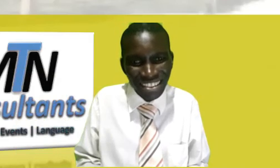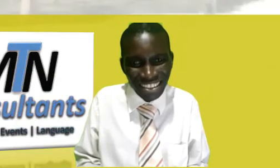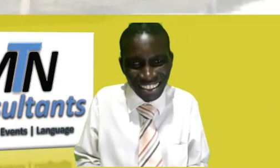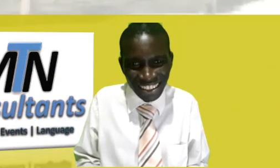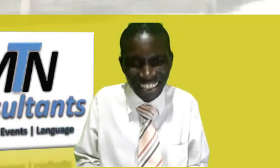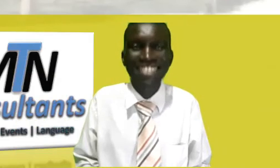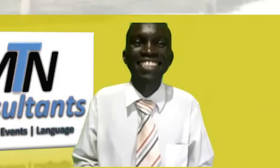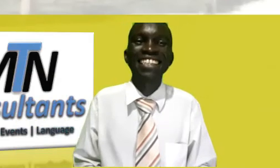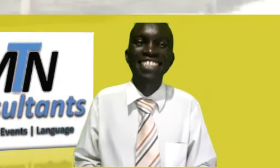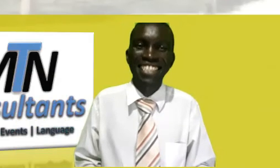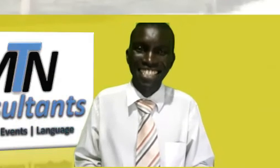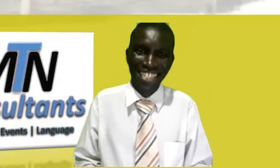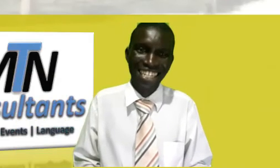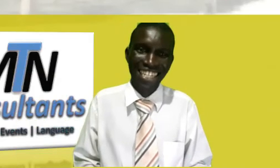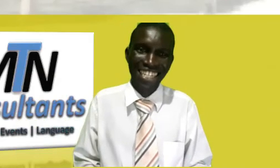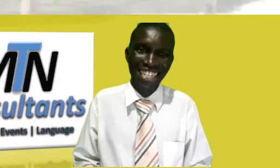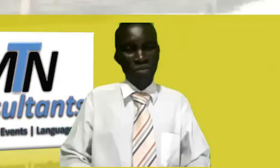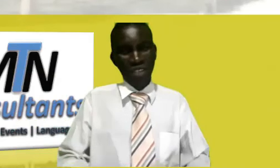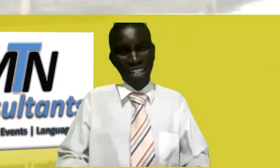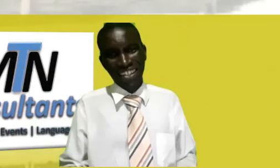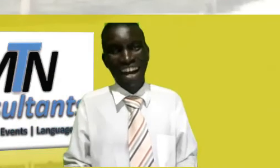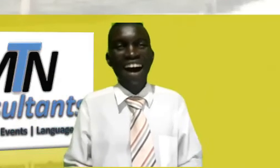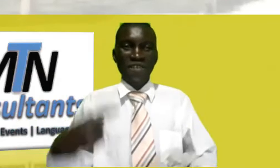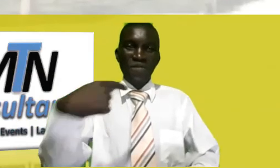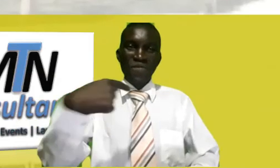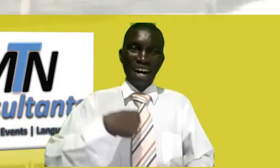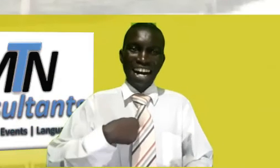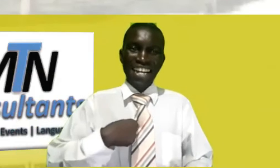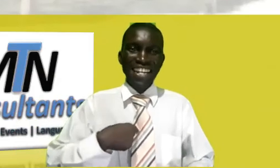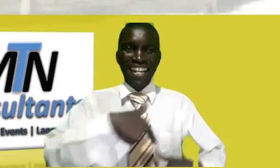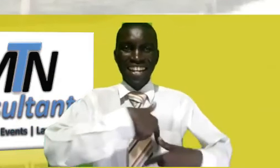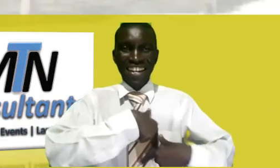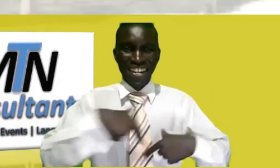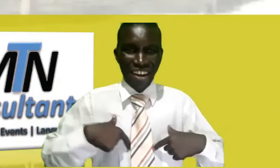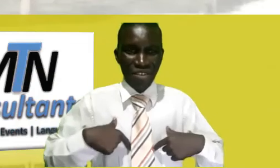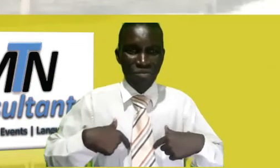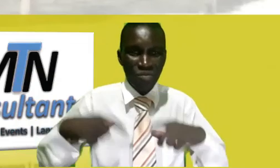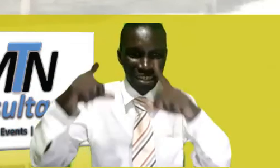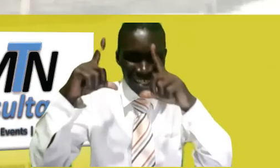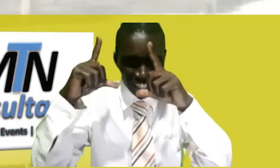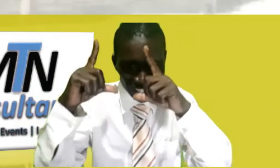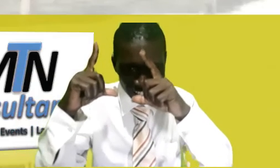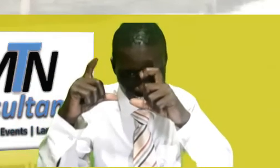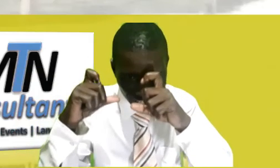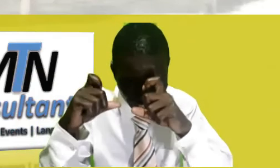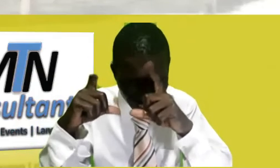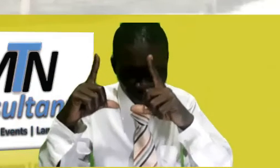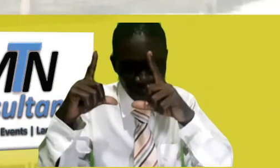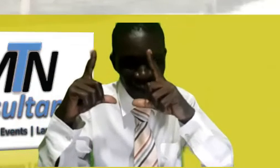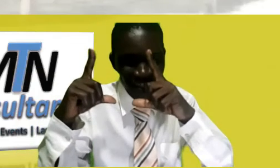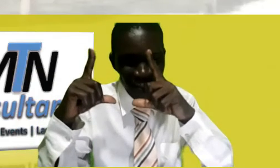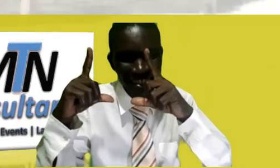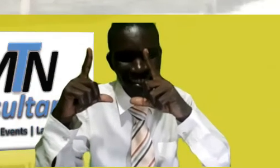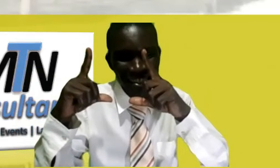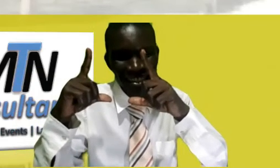name? That's it. So in a sense that my name is